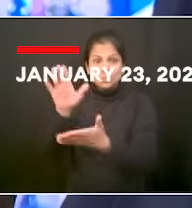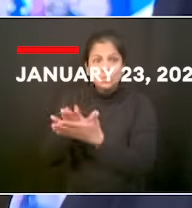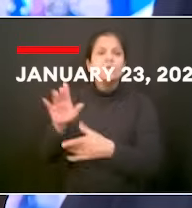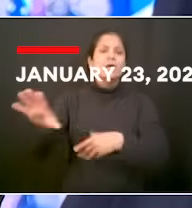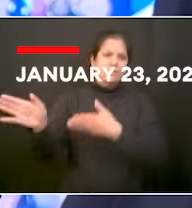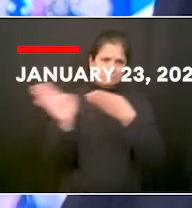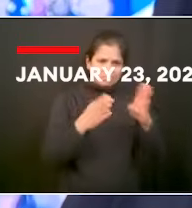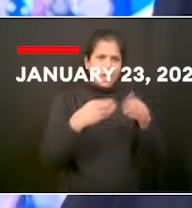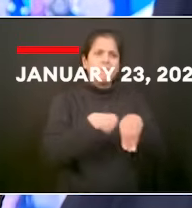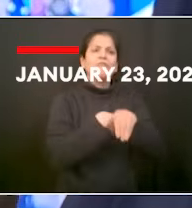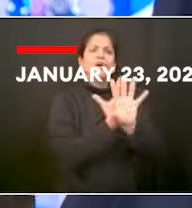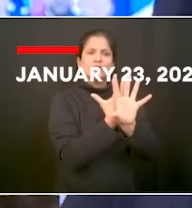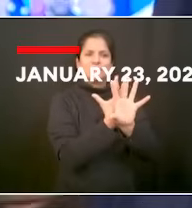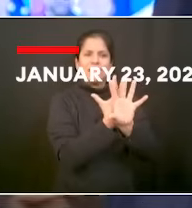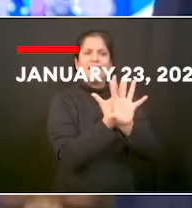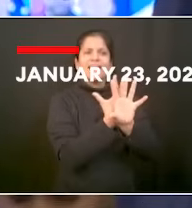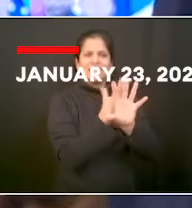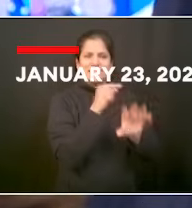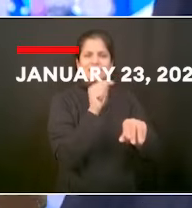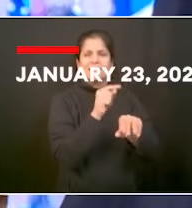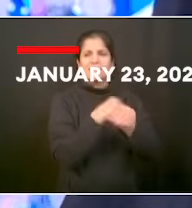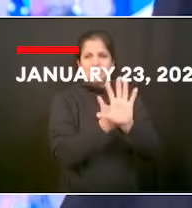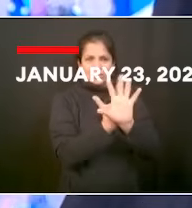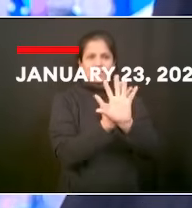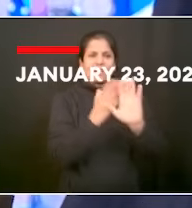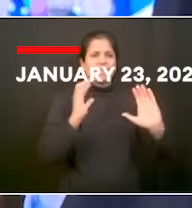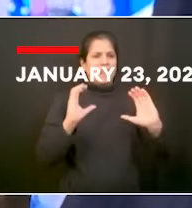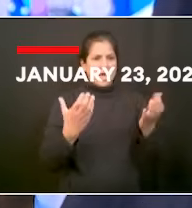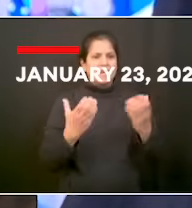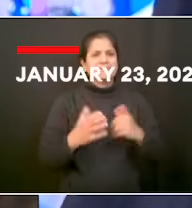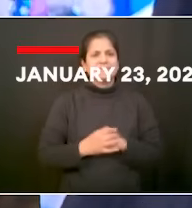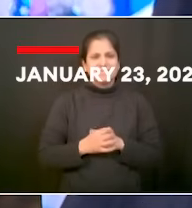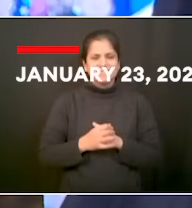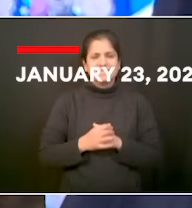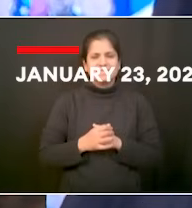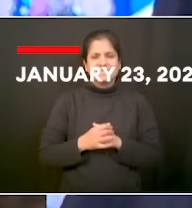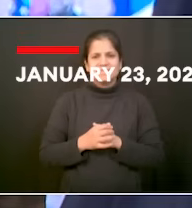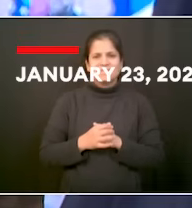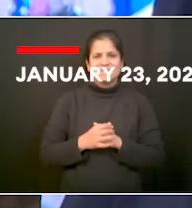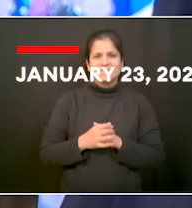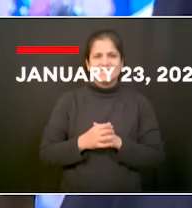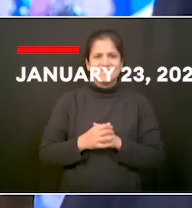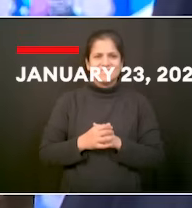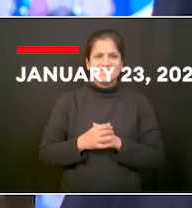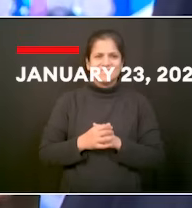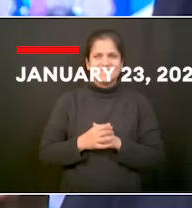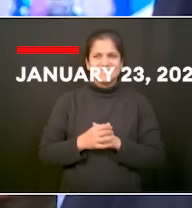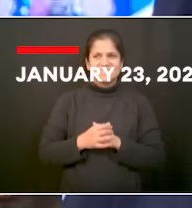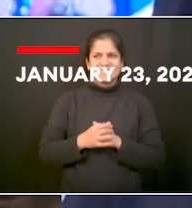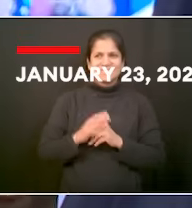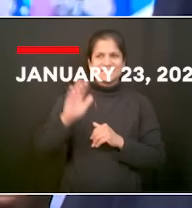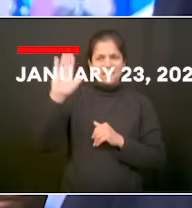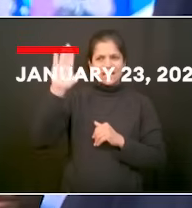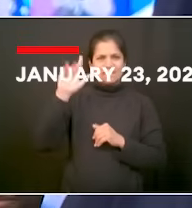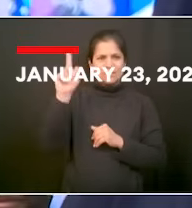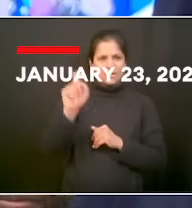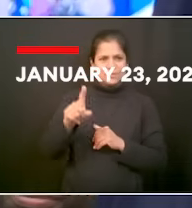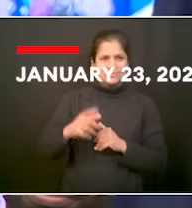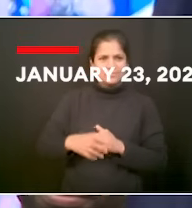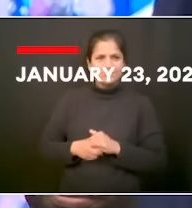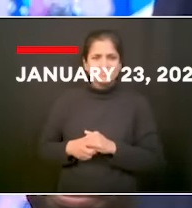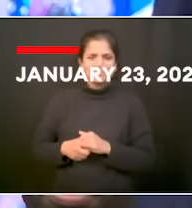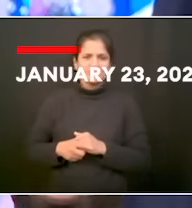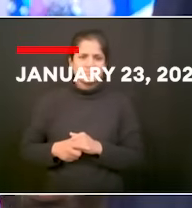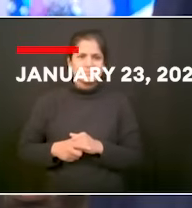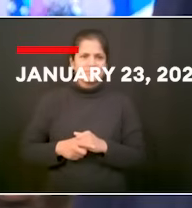remote learning to take place from home. Liz, go ahead. Hi, Liz. How are you? I wanted to follow up on that question. Please. What